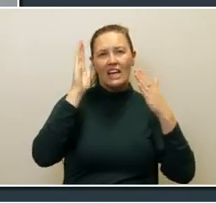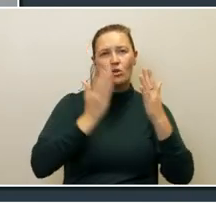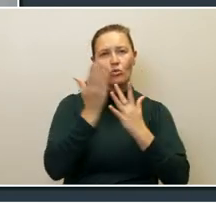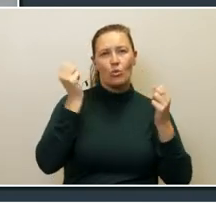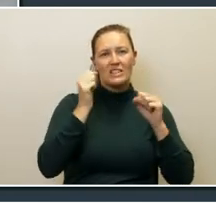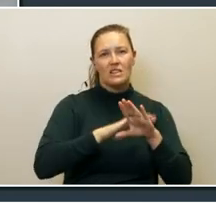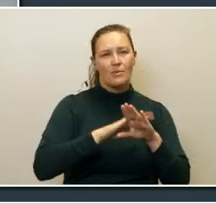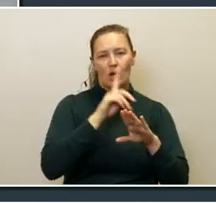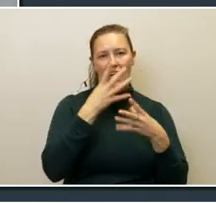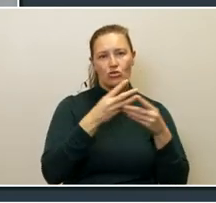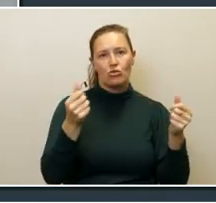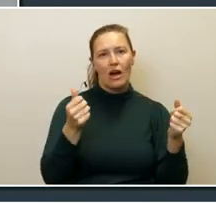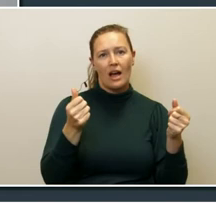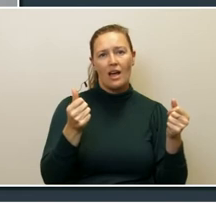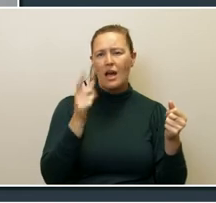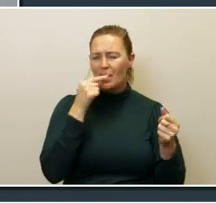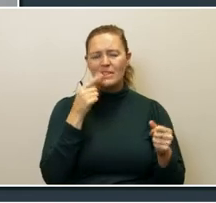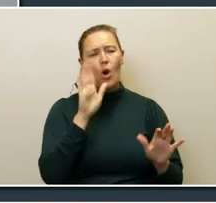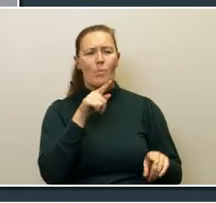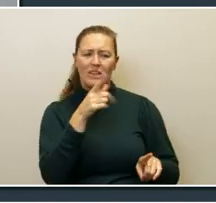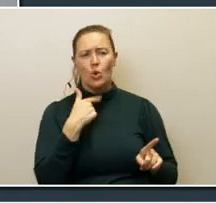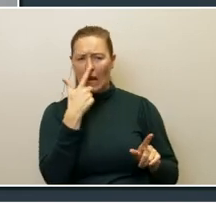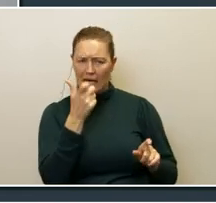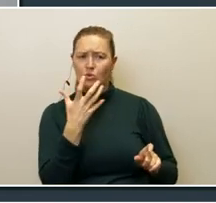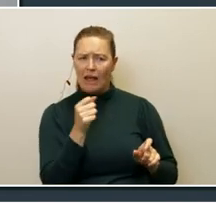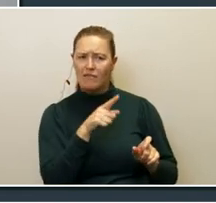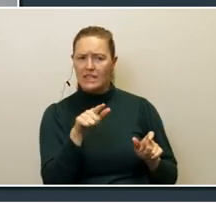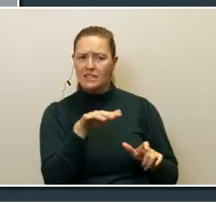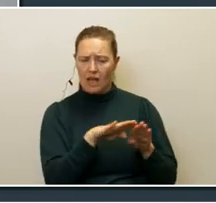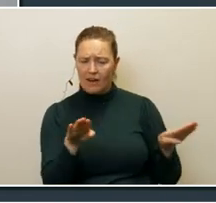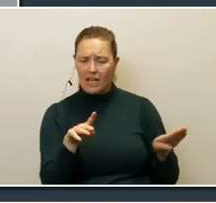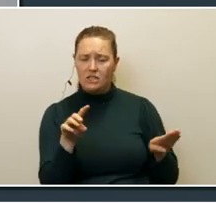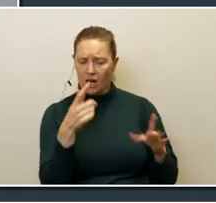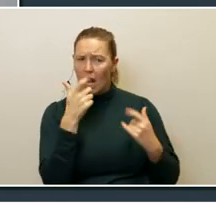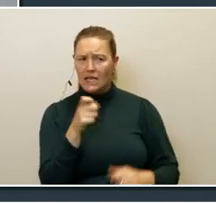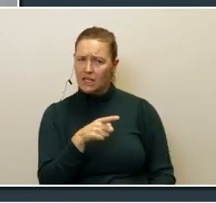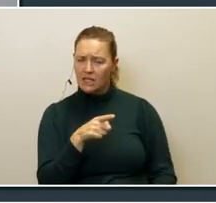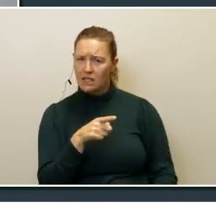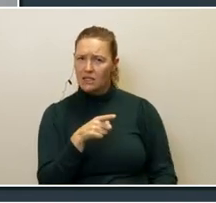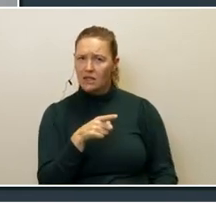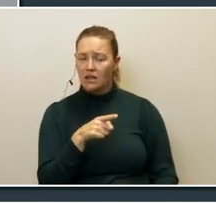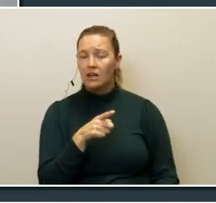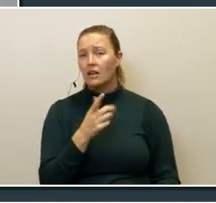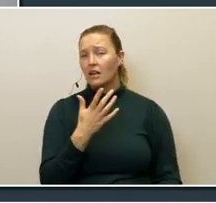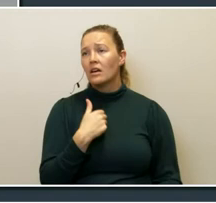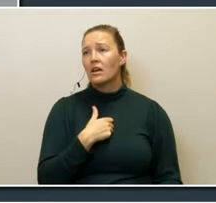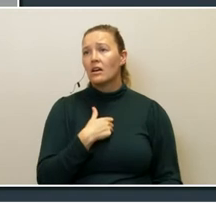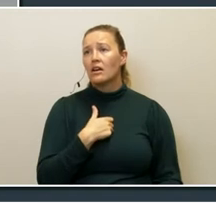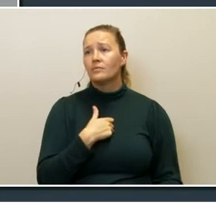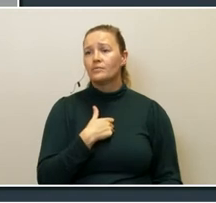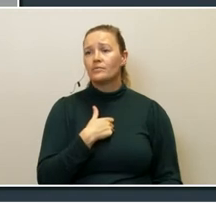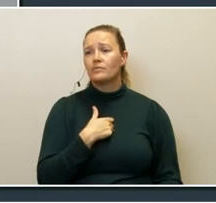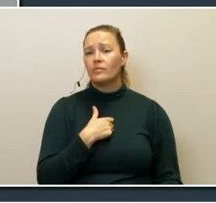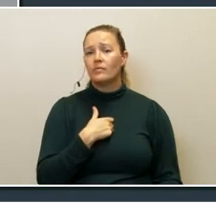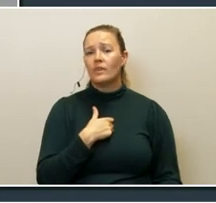we're told, well, you know, you're lucky to have, by the workers, well, you're lucky to have these places. Now, we were promised